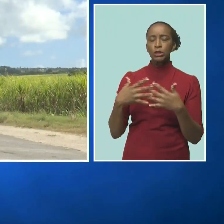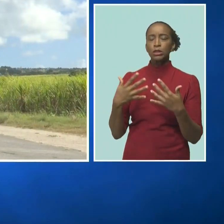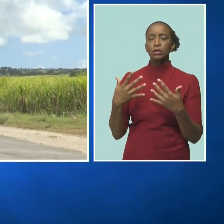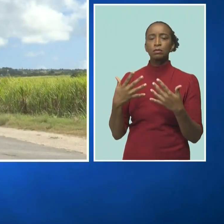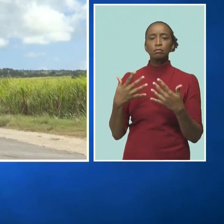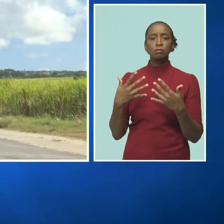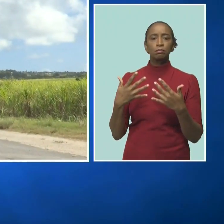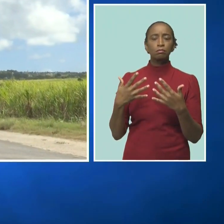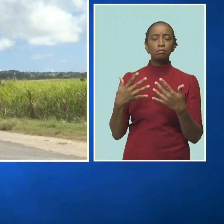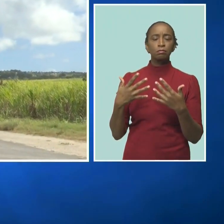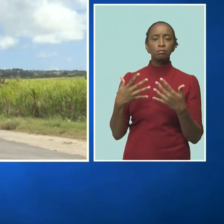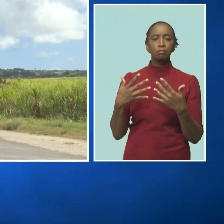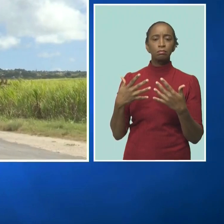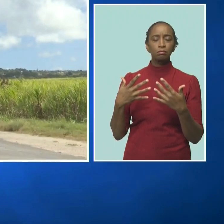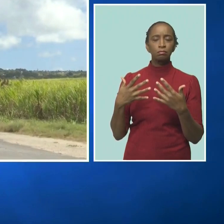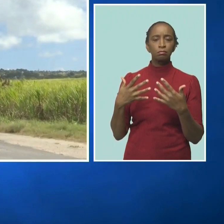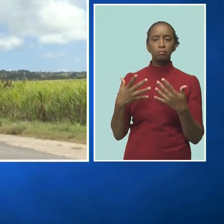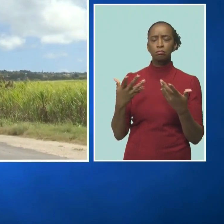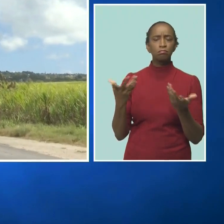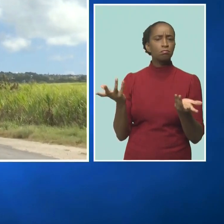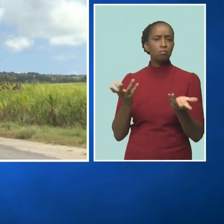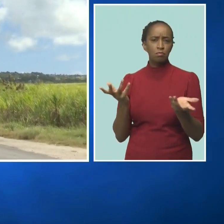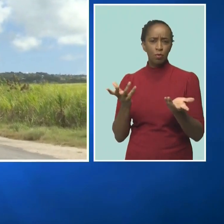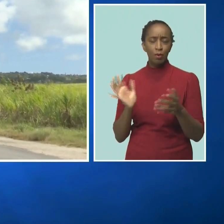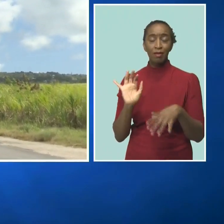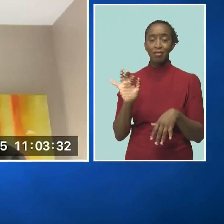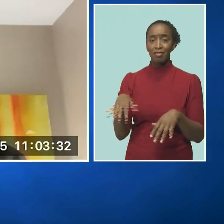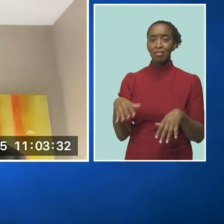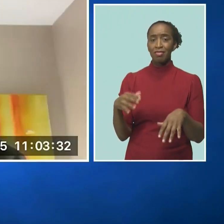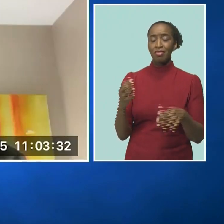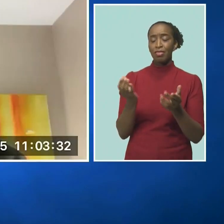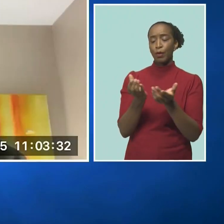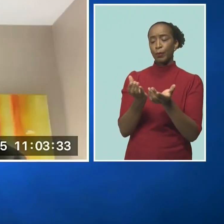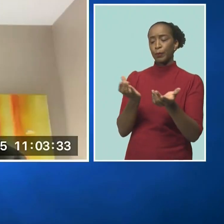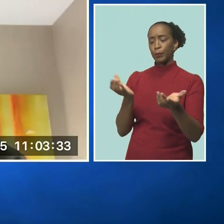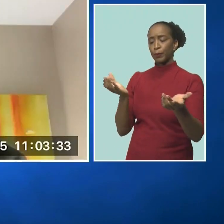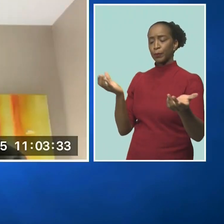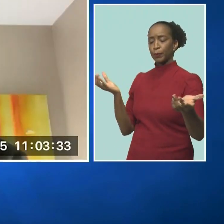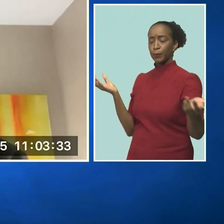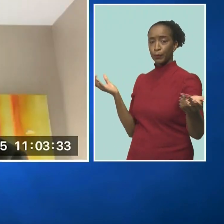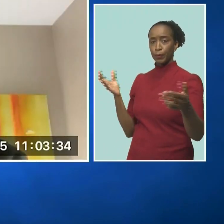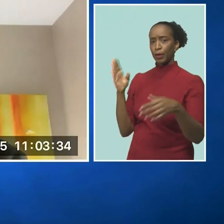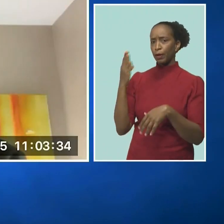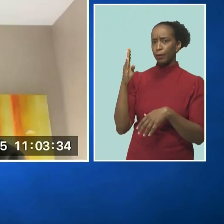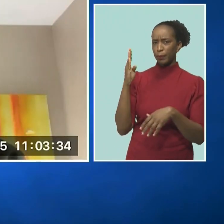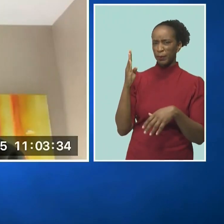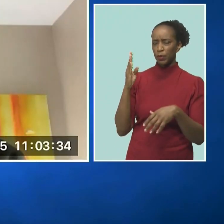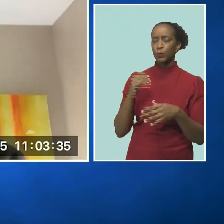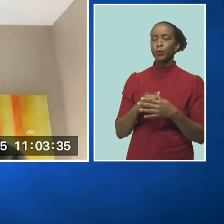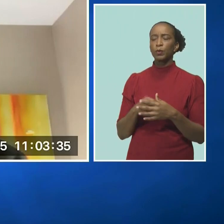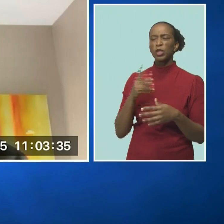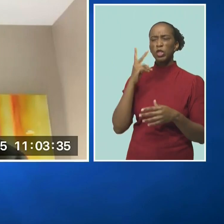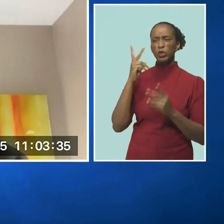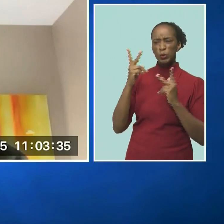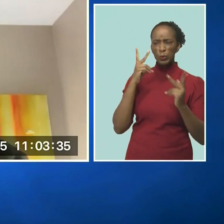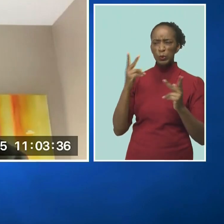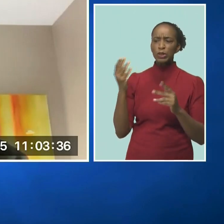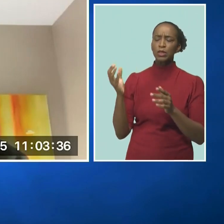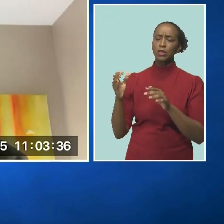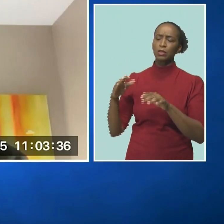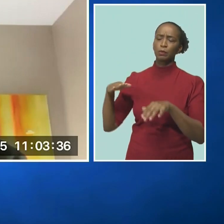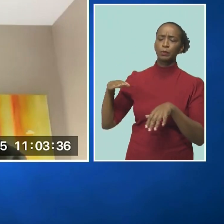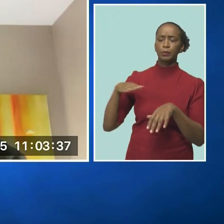the long blue trailer bins that you see on the road and the trucks pull. So it's kind of a first for us. It's a bit of